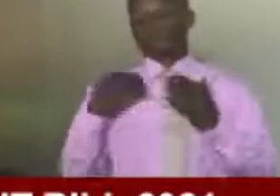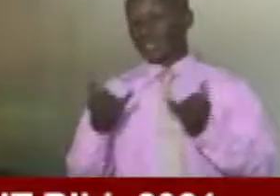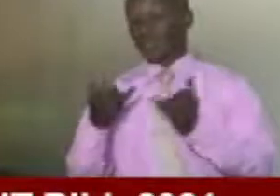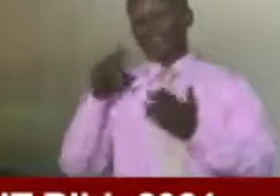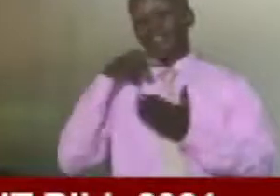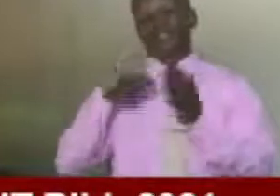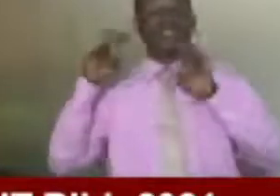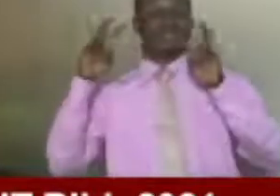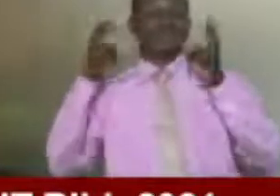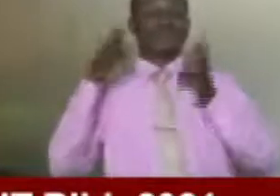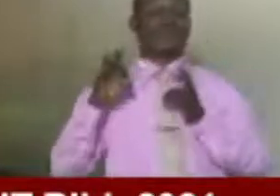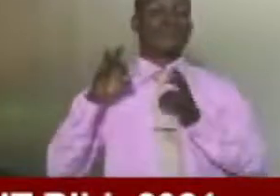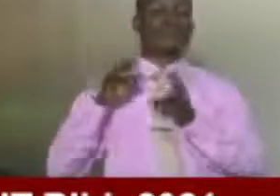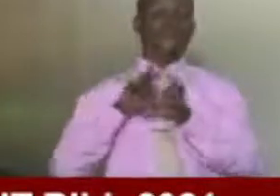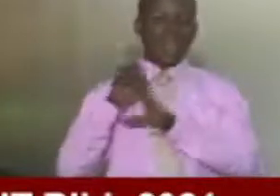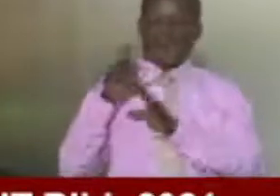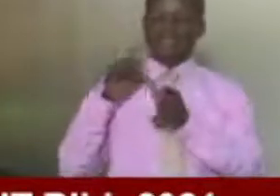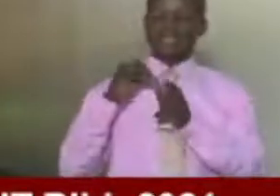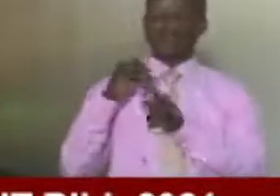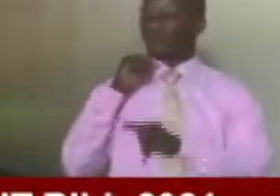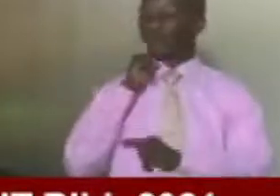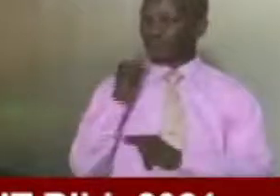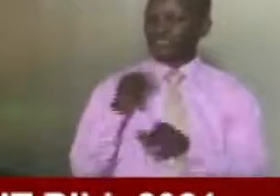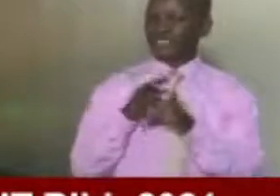direct, indirect primaries,